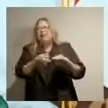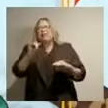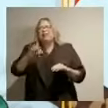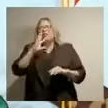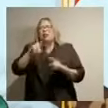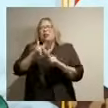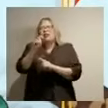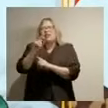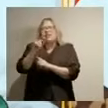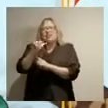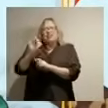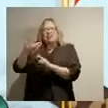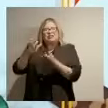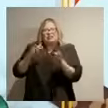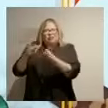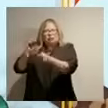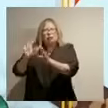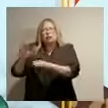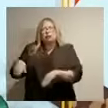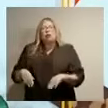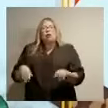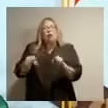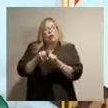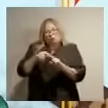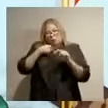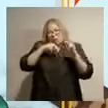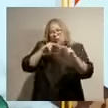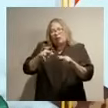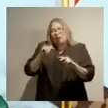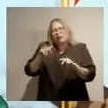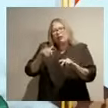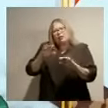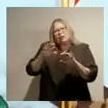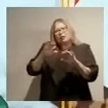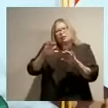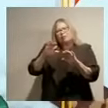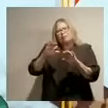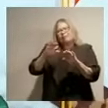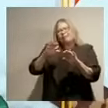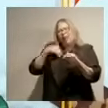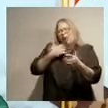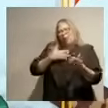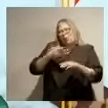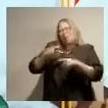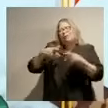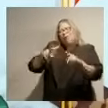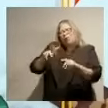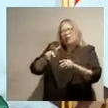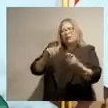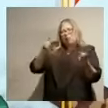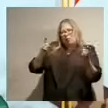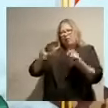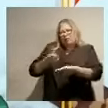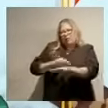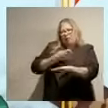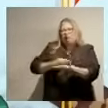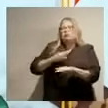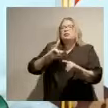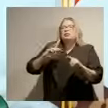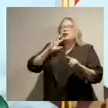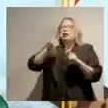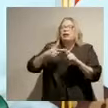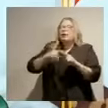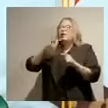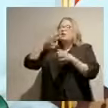doing to fast track through the first judicial review process related to our permitting reforms sites, the first above ground off-stream